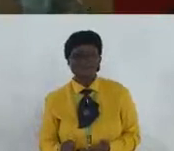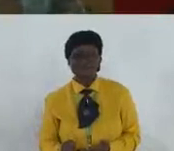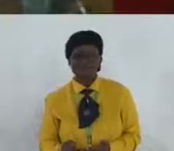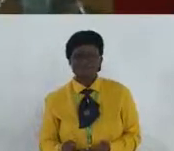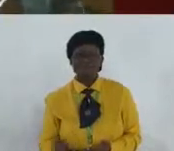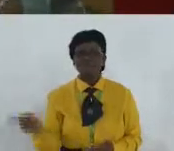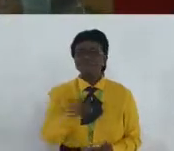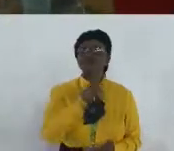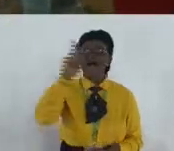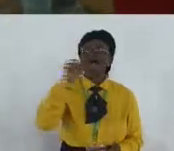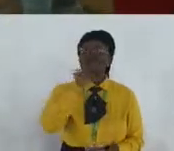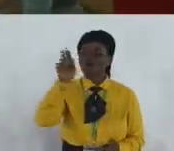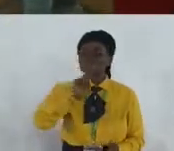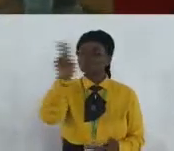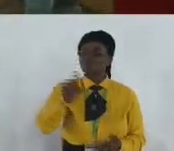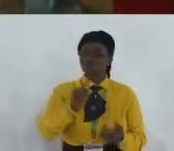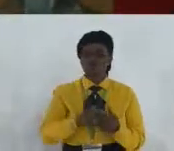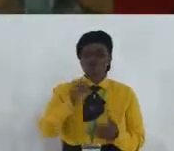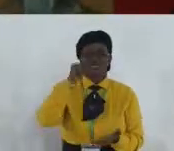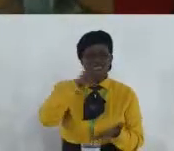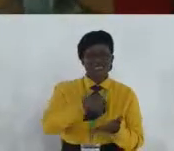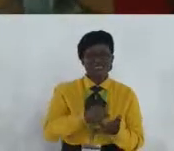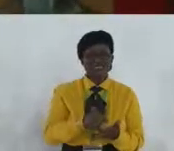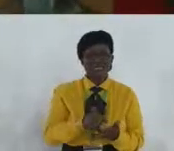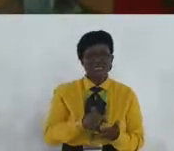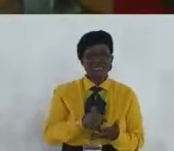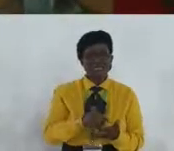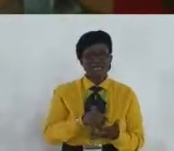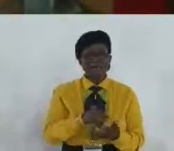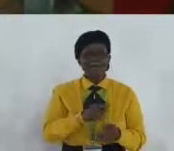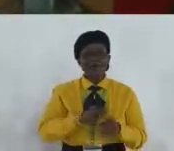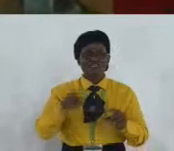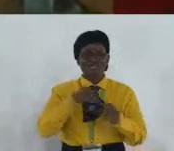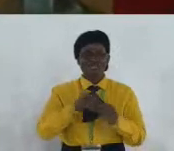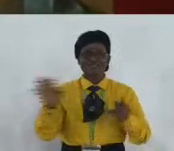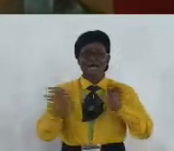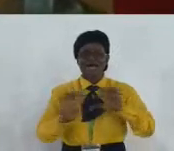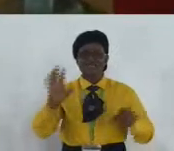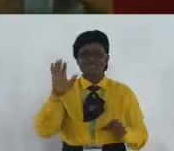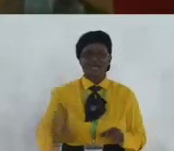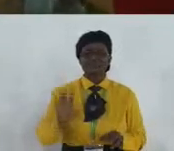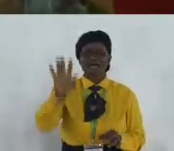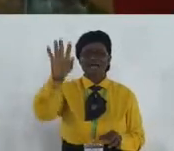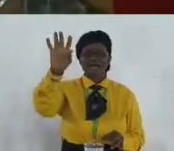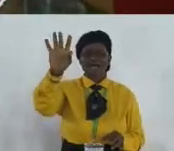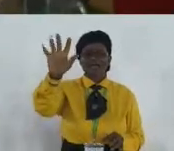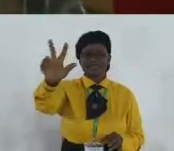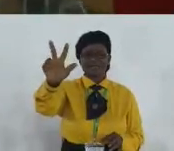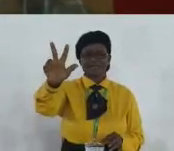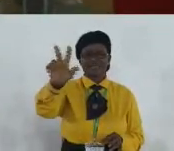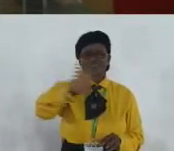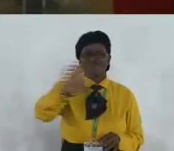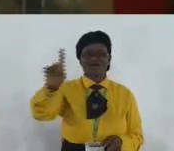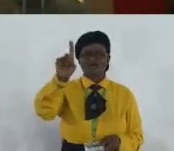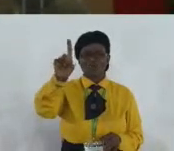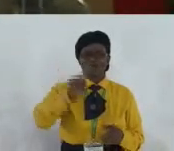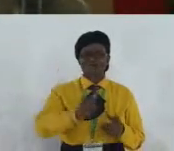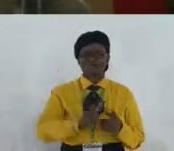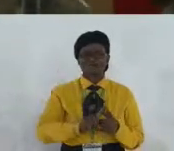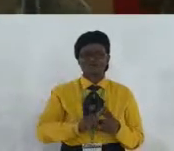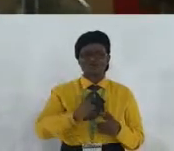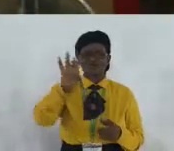it. But you see what happened in Acts chapter 3, verse 1 to 8. Acts